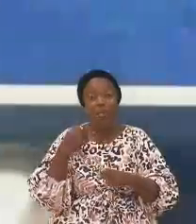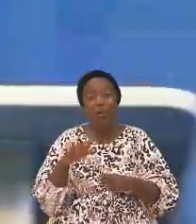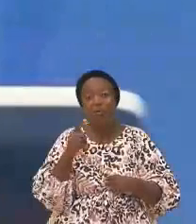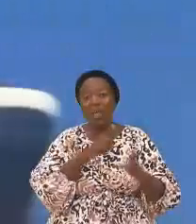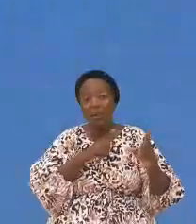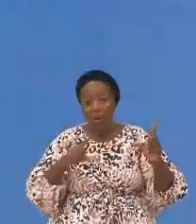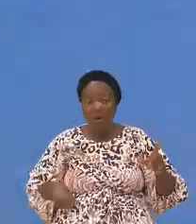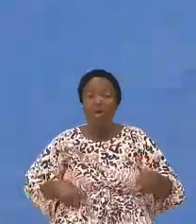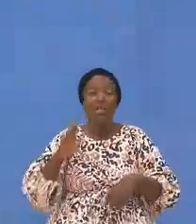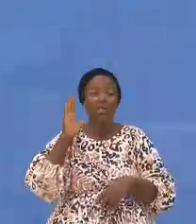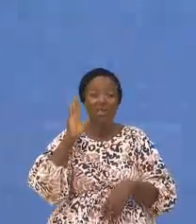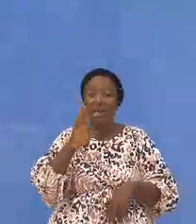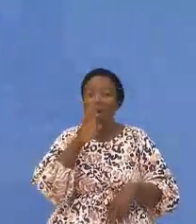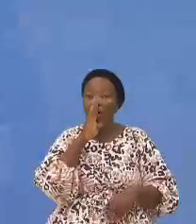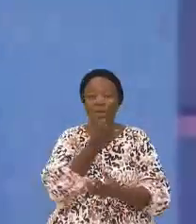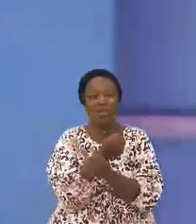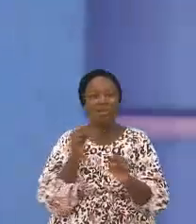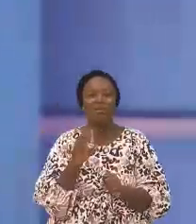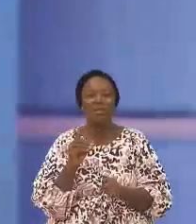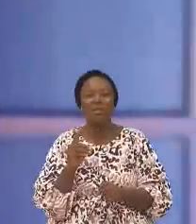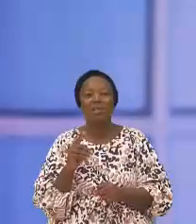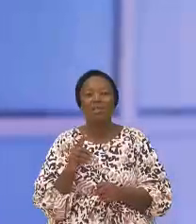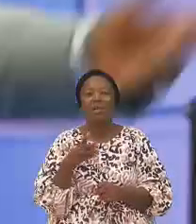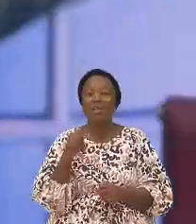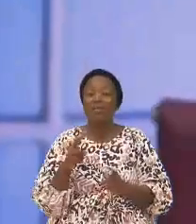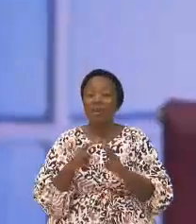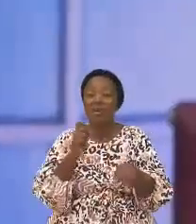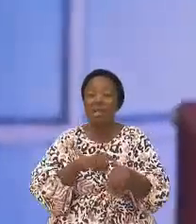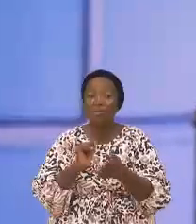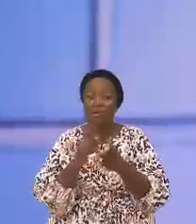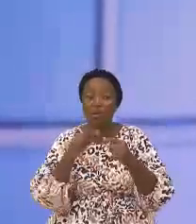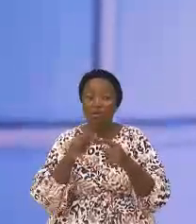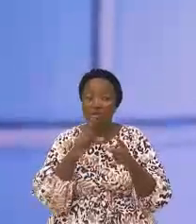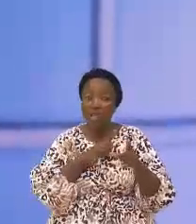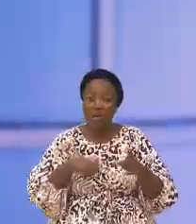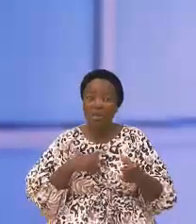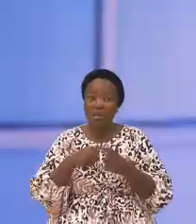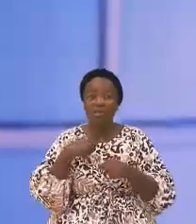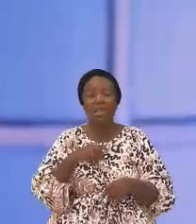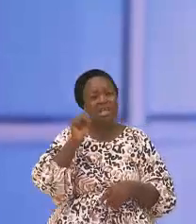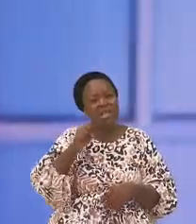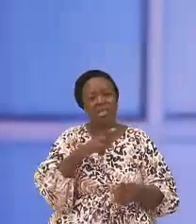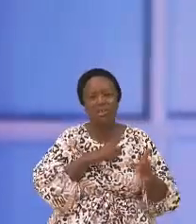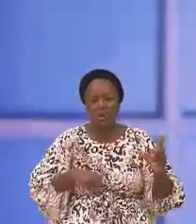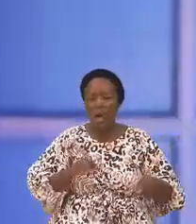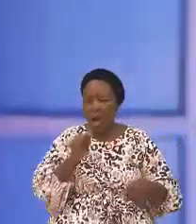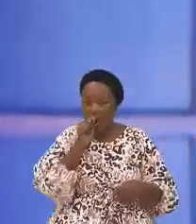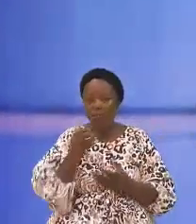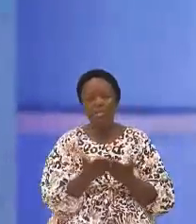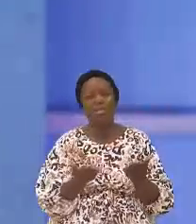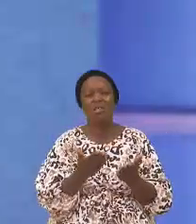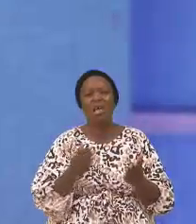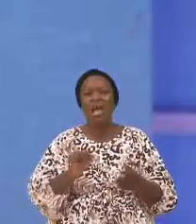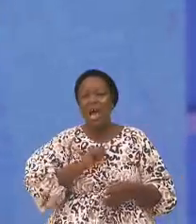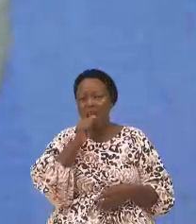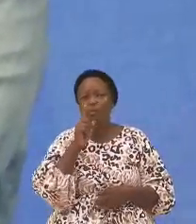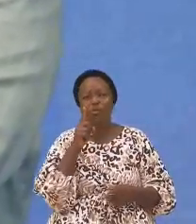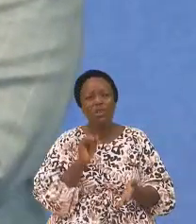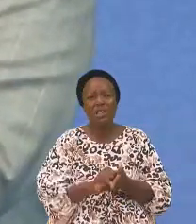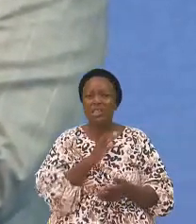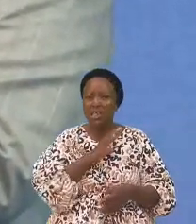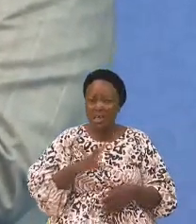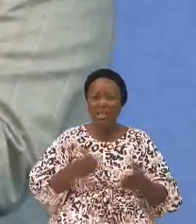whosoever shall call on the name of the Lord shall be saved. The moment you come to the Lord and